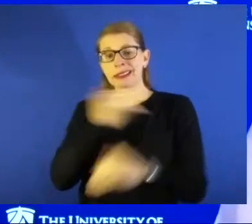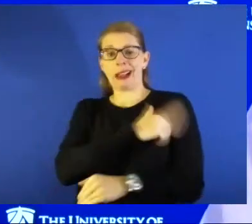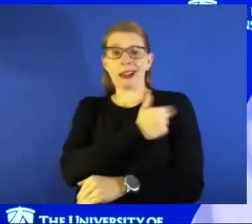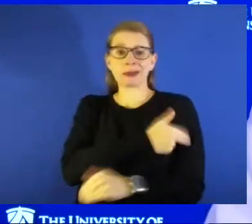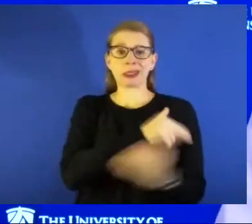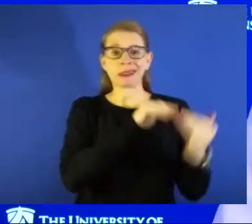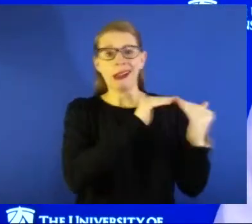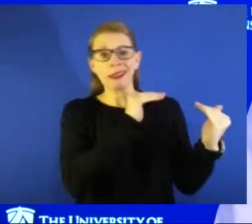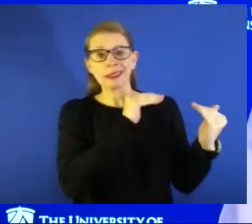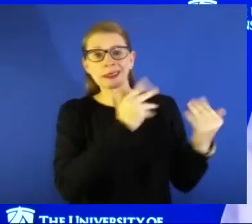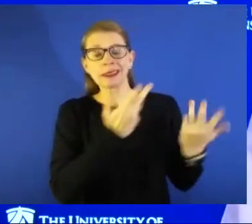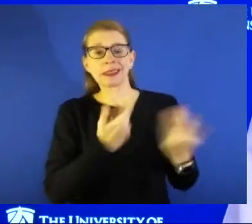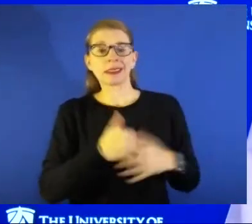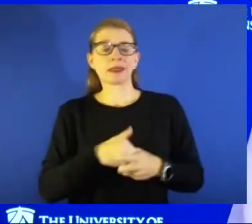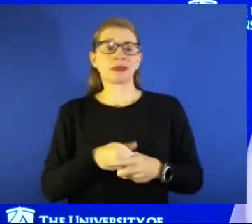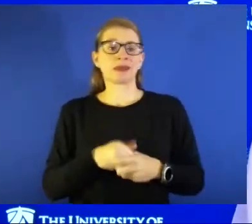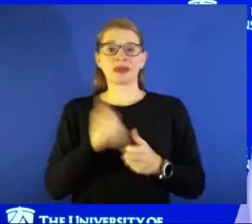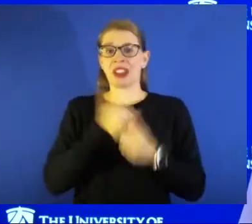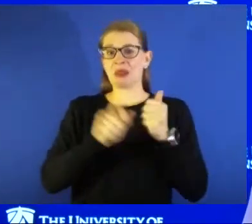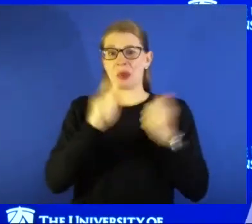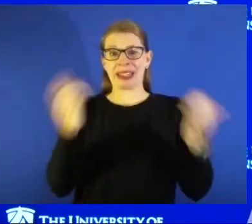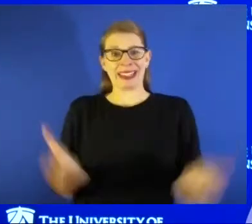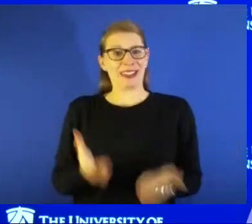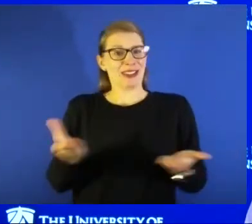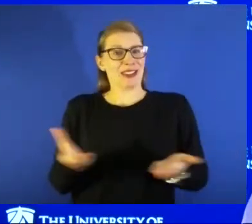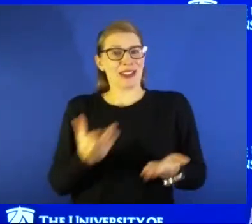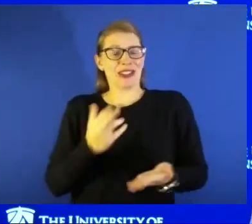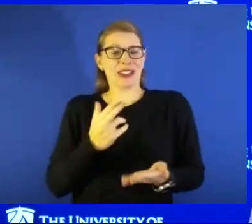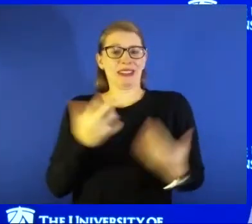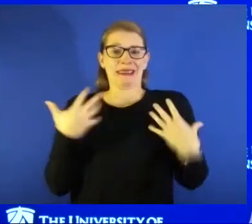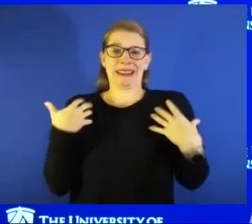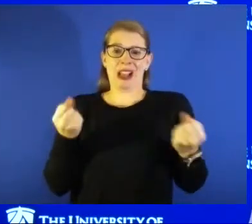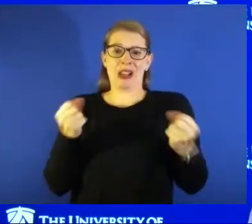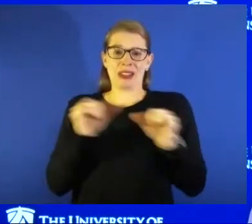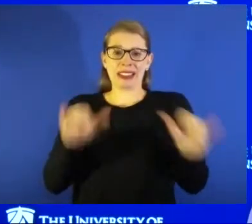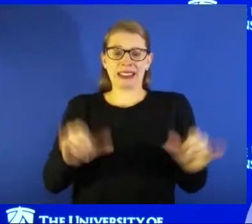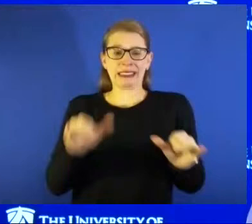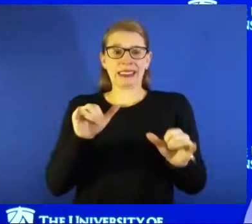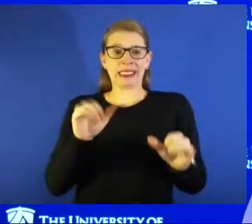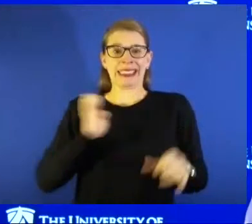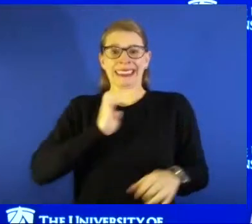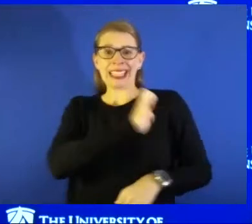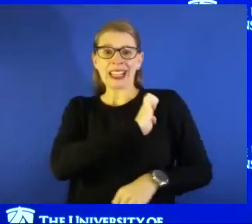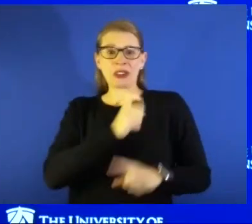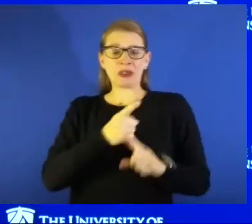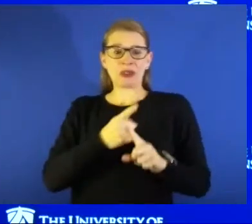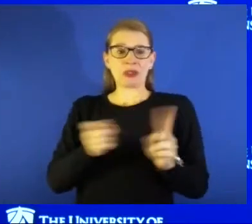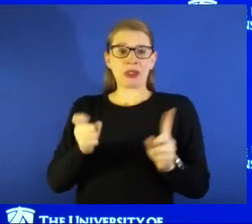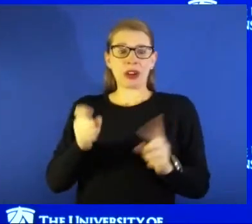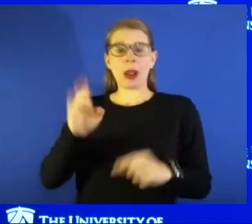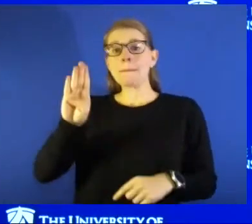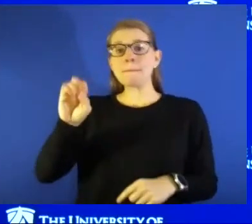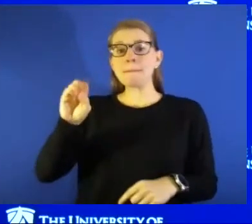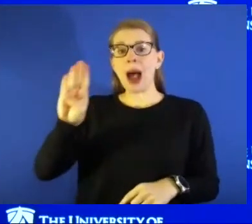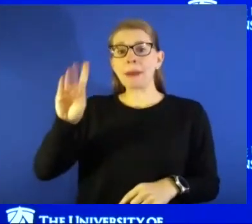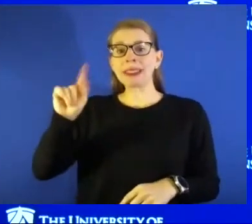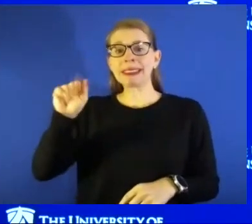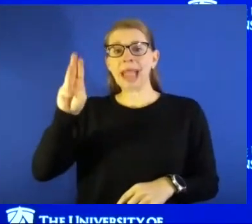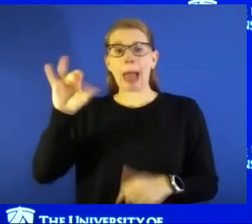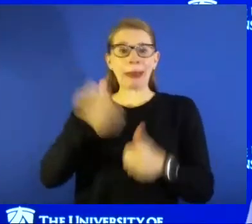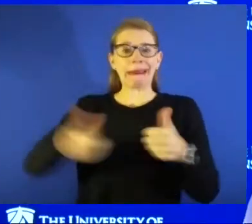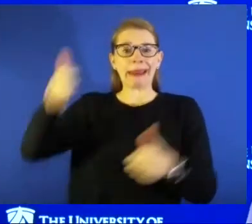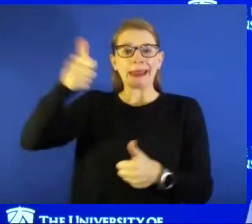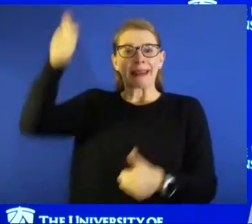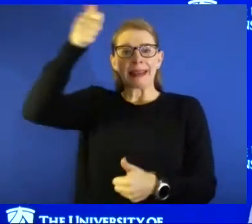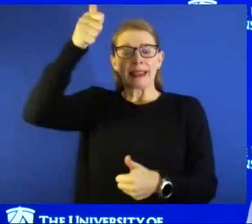really everybody here at the health system, the executives from all the way from Bob and Tammy all the way down. I've kind of been able